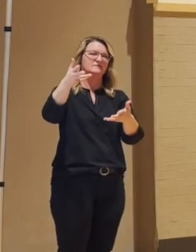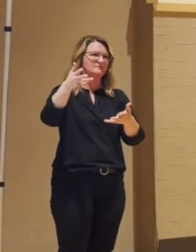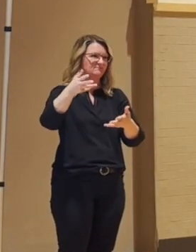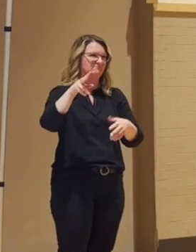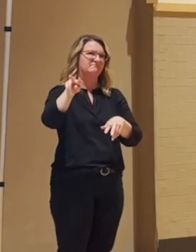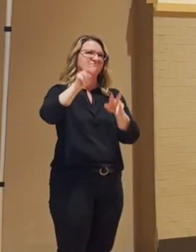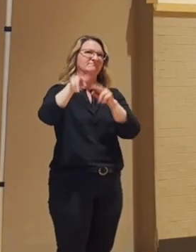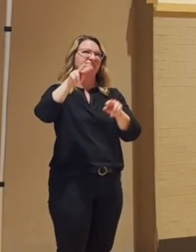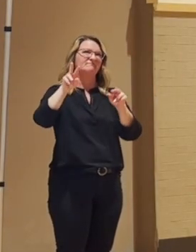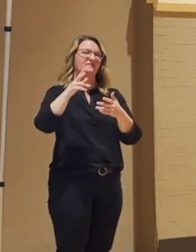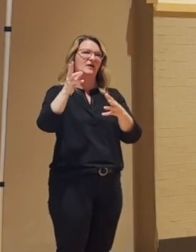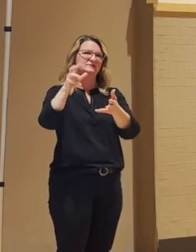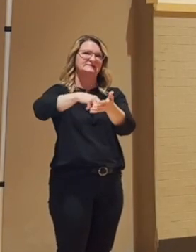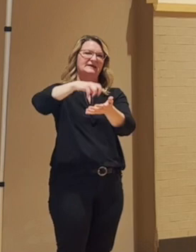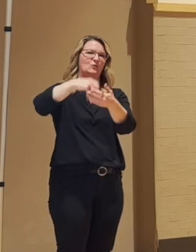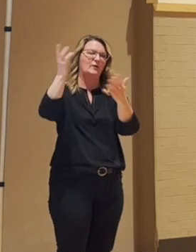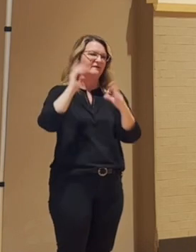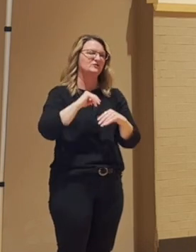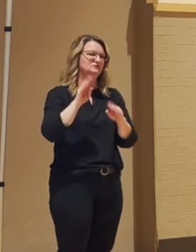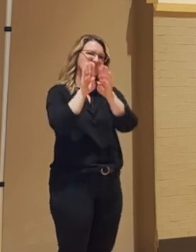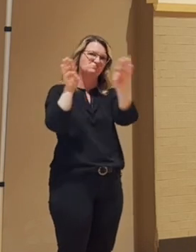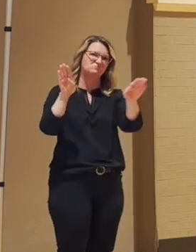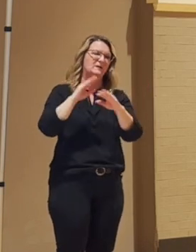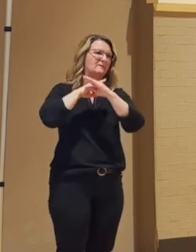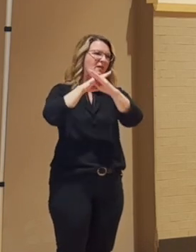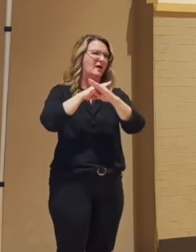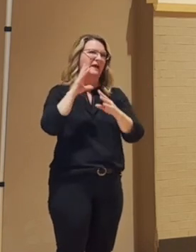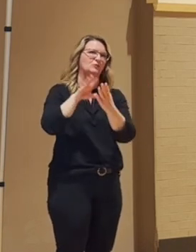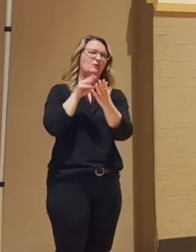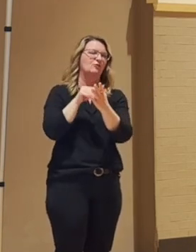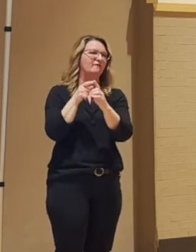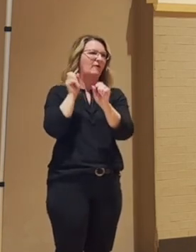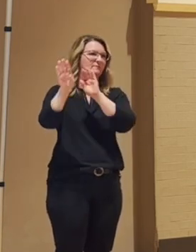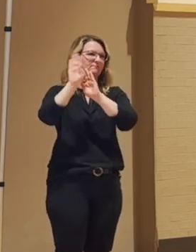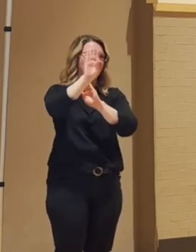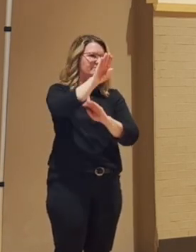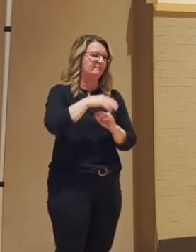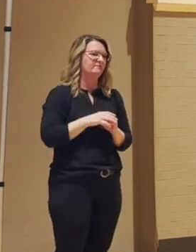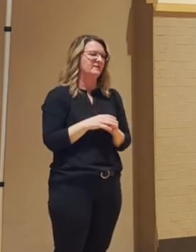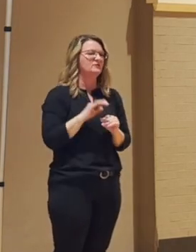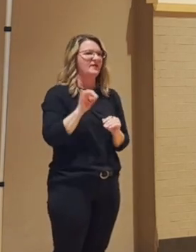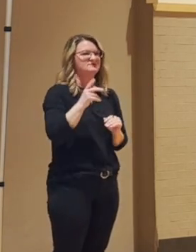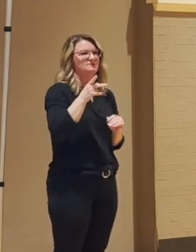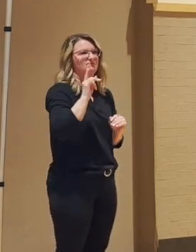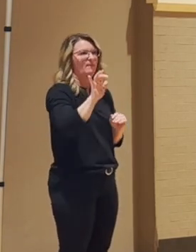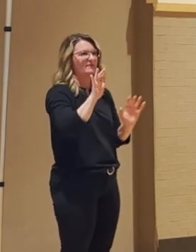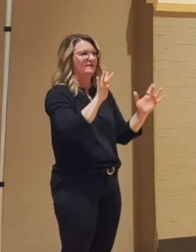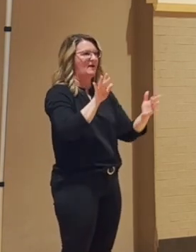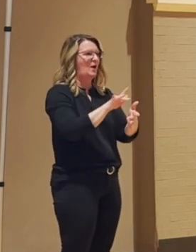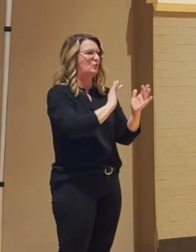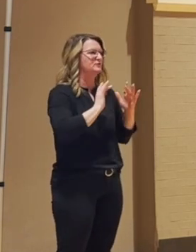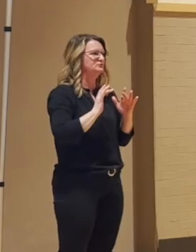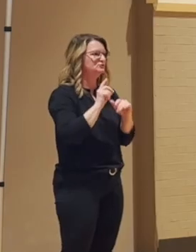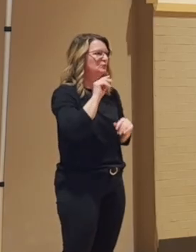looking at a big hole and dirt and all this other stuff, but gives you something to learn. So it is, again, a public outreach tool as